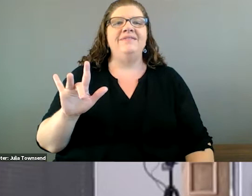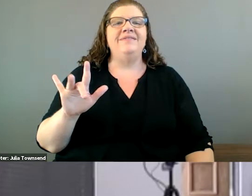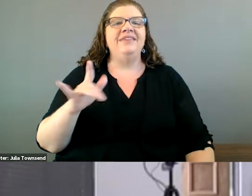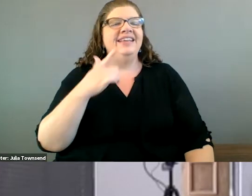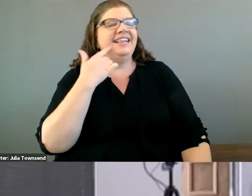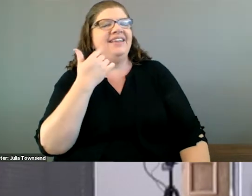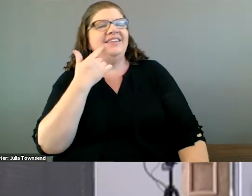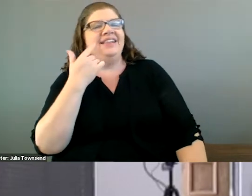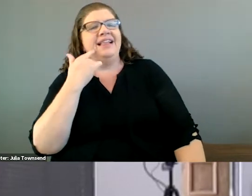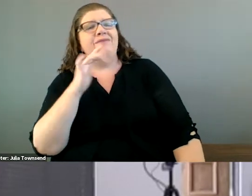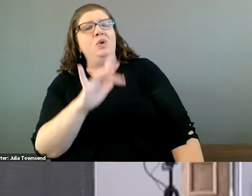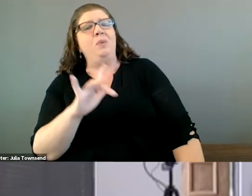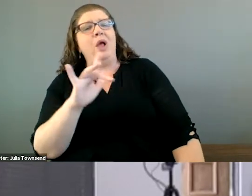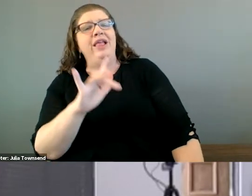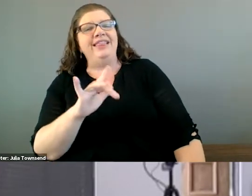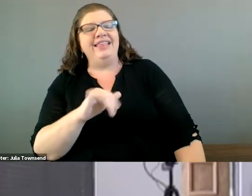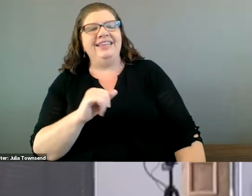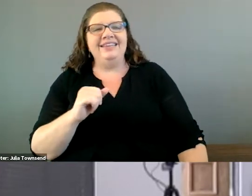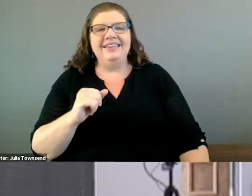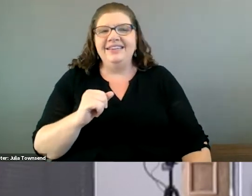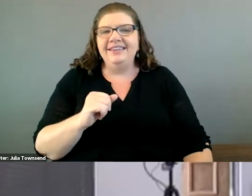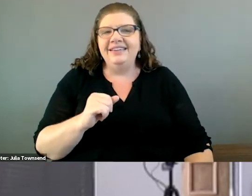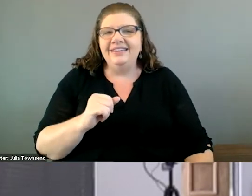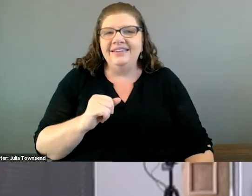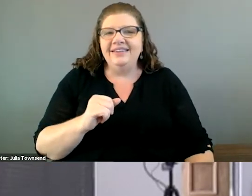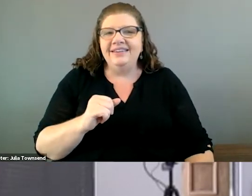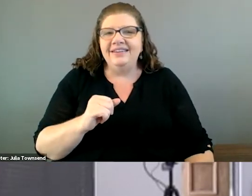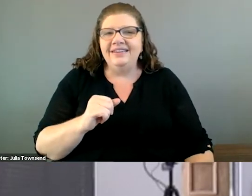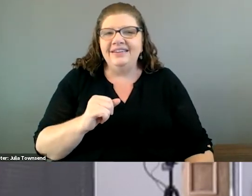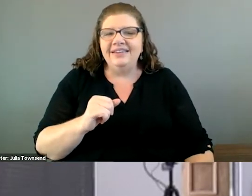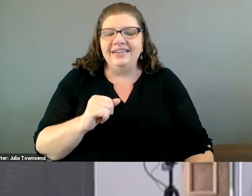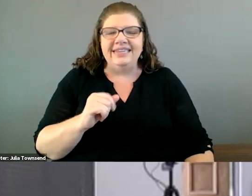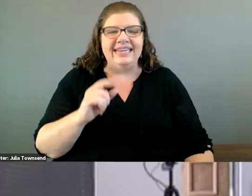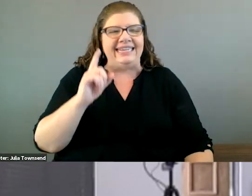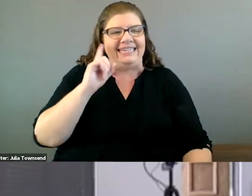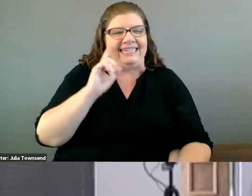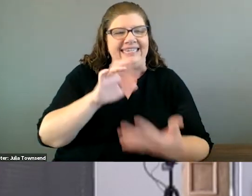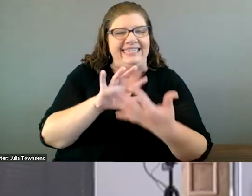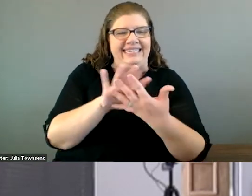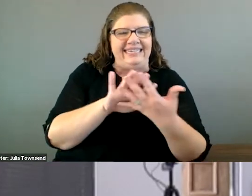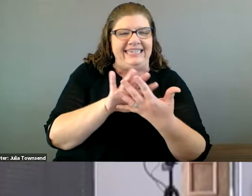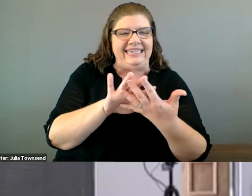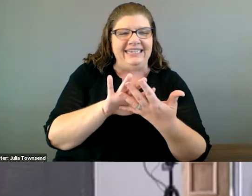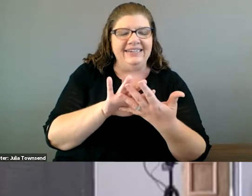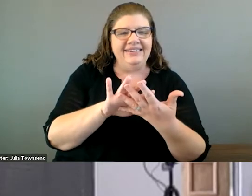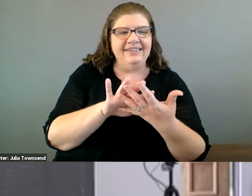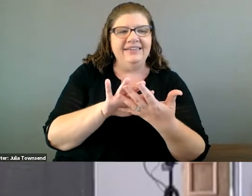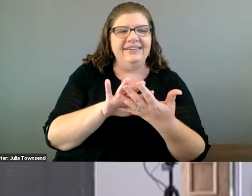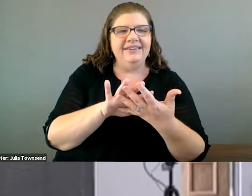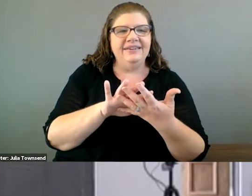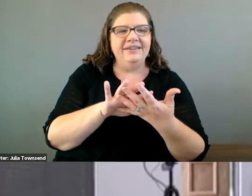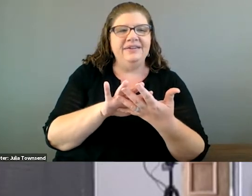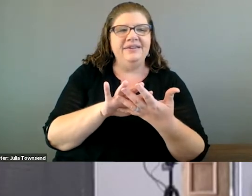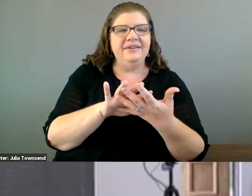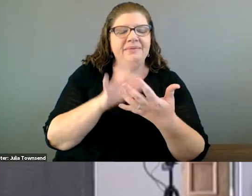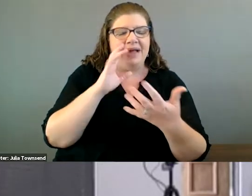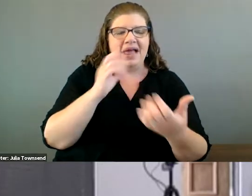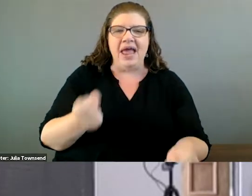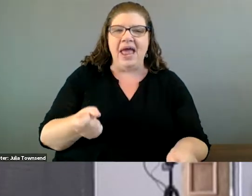So You poor thing. Superintendents, 25 board meetings, members, and like, I don't know how many cabinet members,